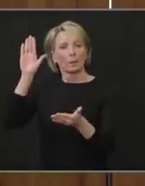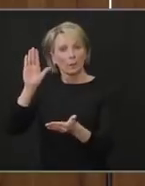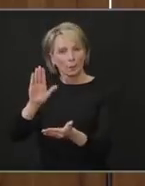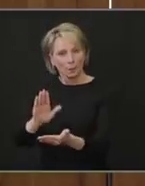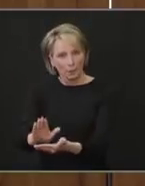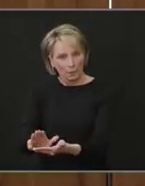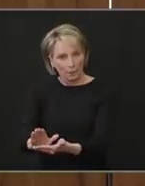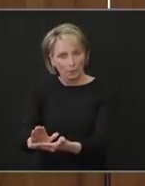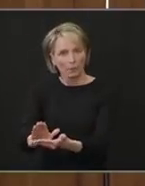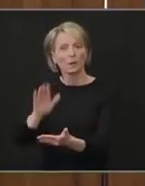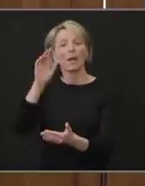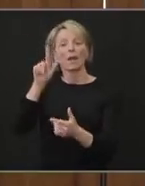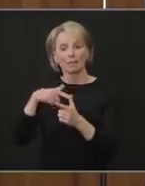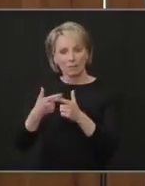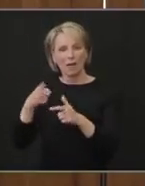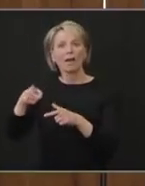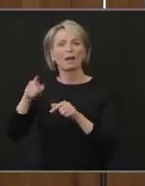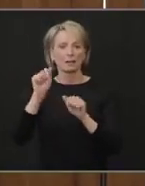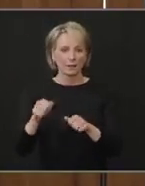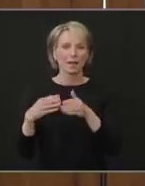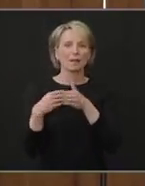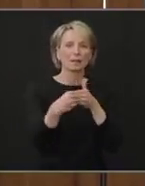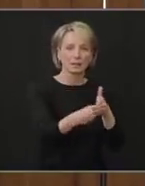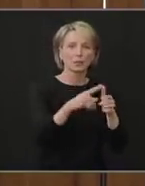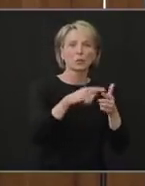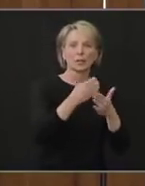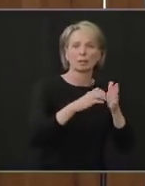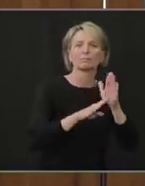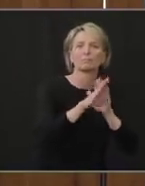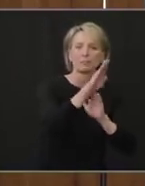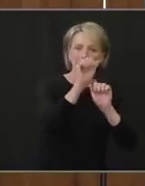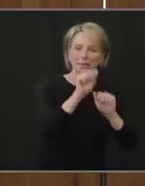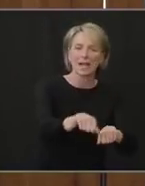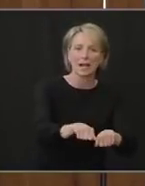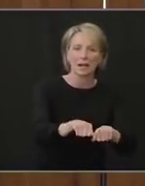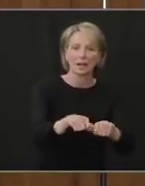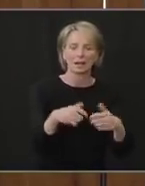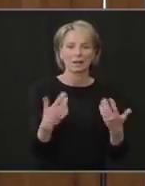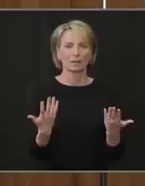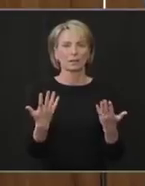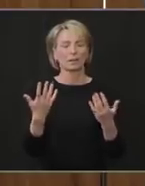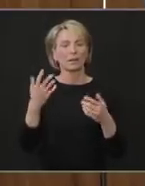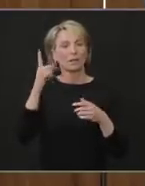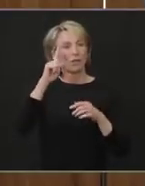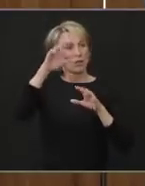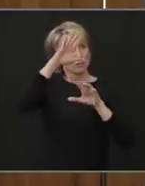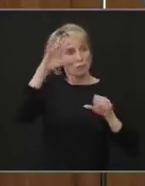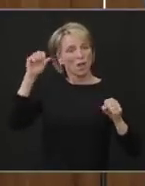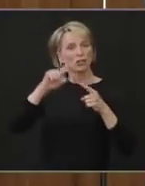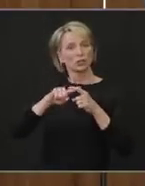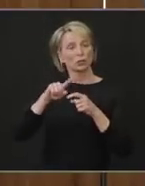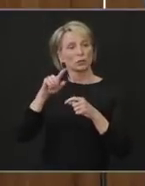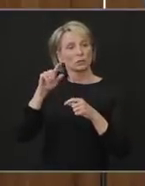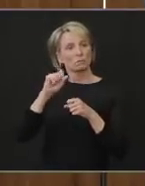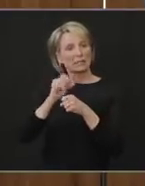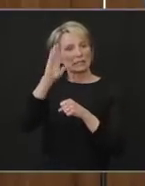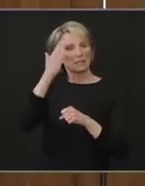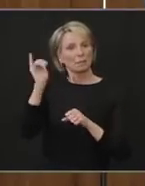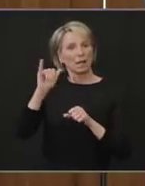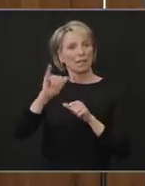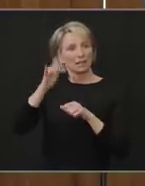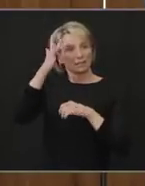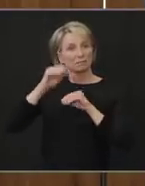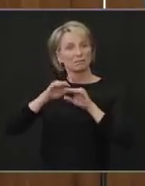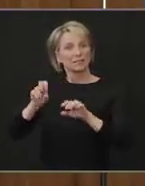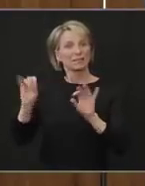be accomplished together, and to belittle the health emergency is irresponsible